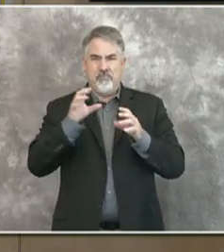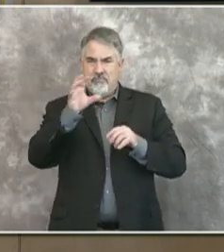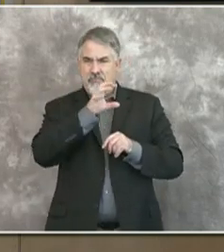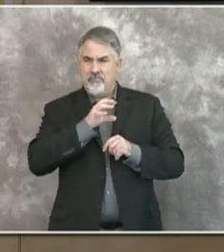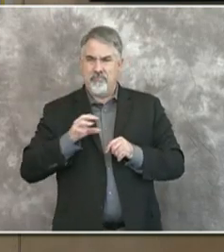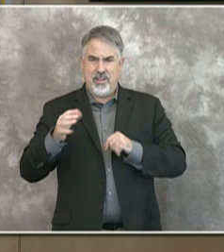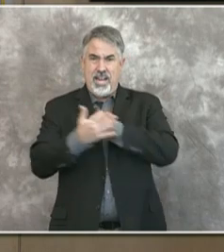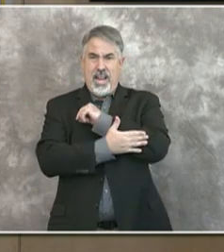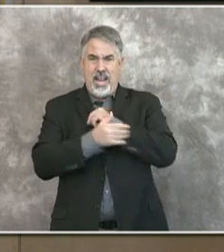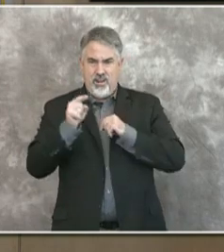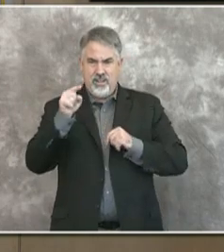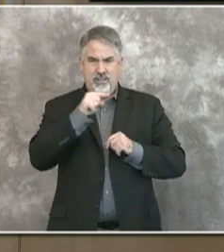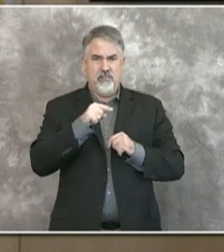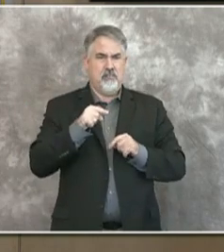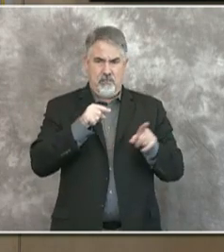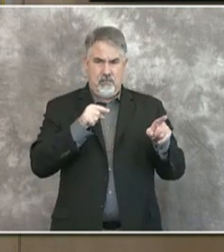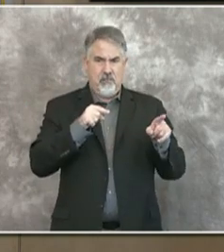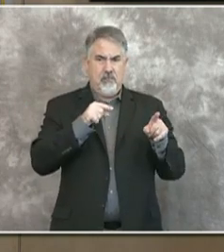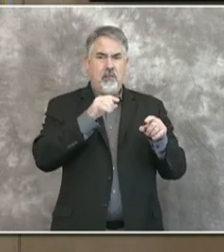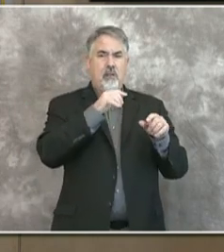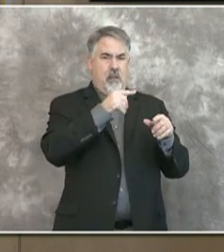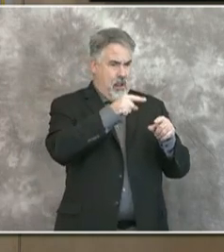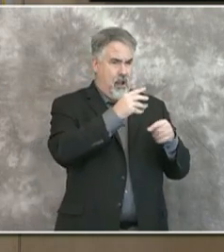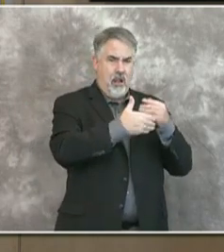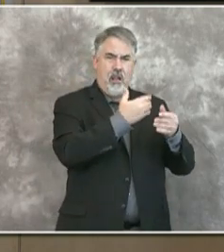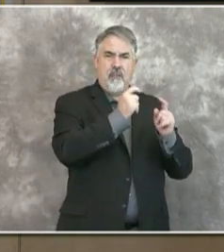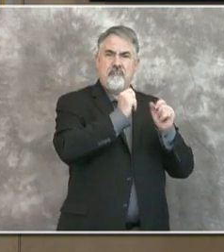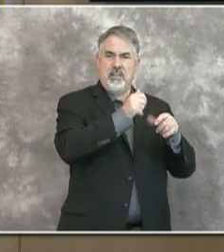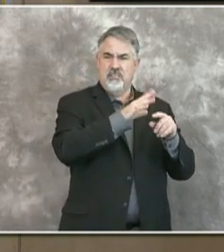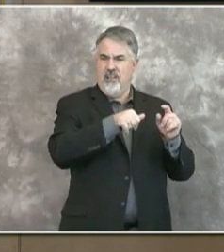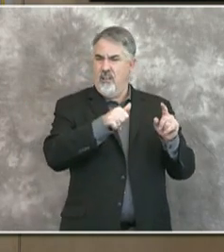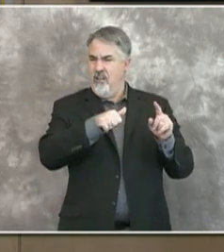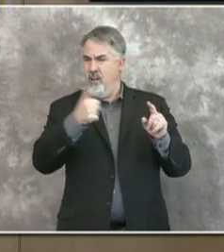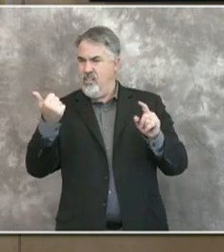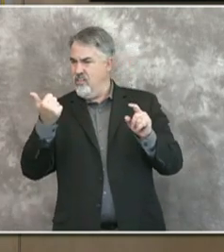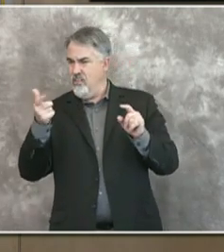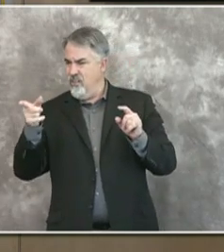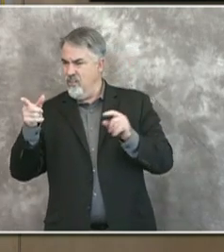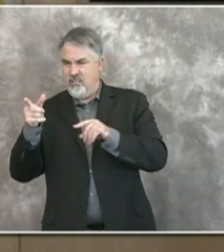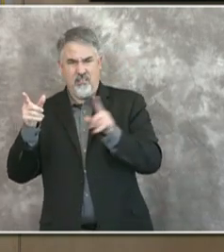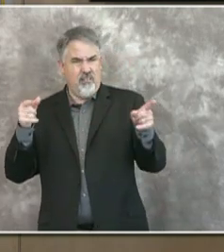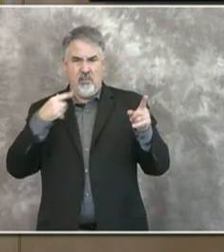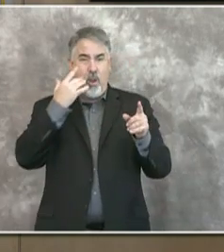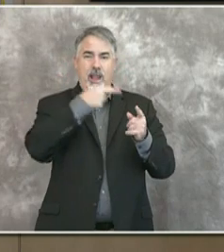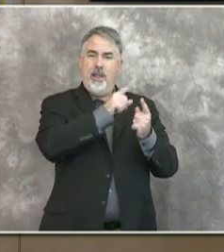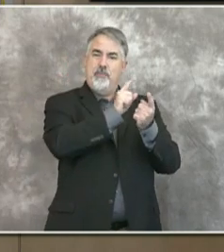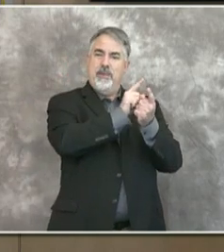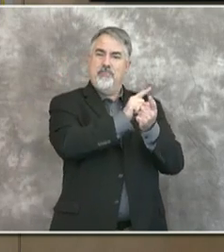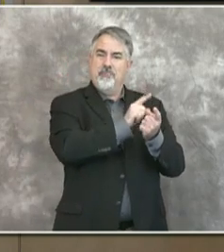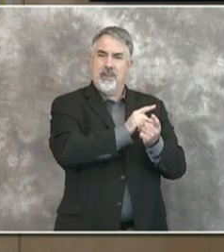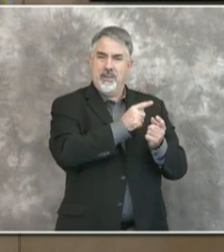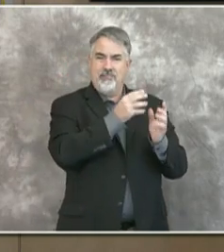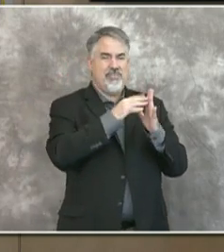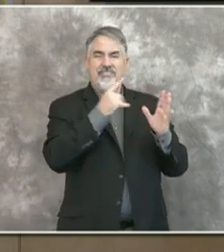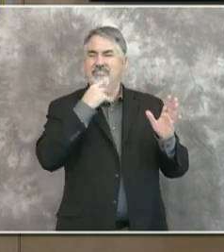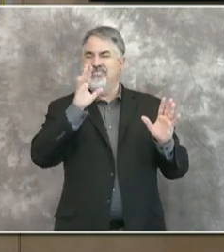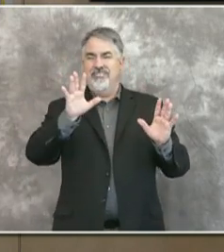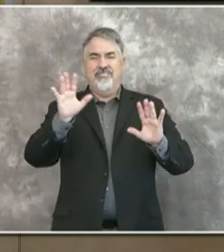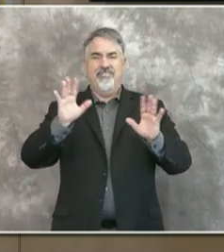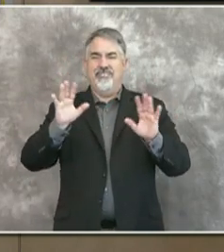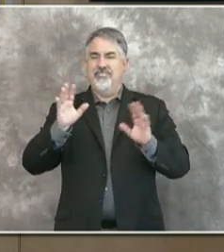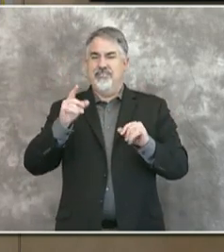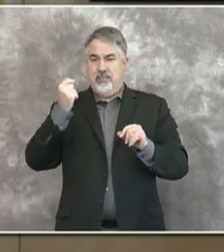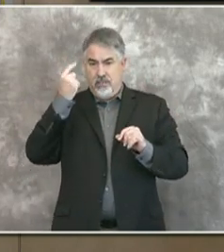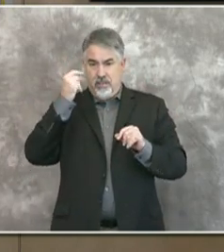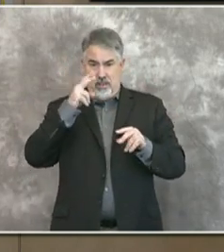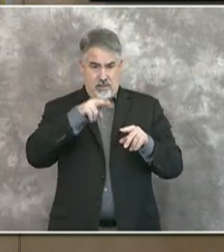not comply, and based on how it's written, we will never comply with this. But that doesn't mean that we aren't moving forward. We are moving forward today. I